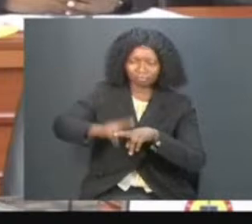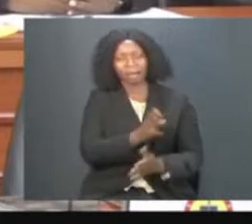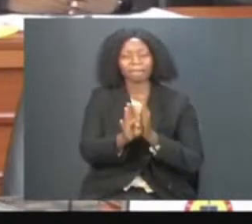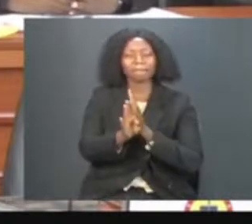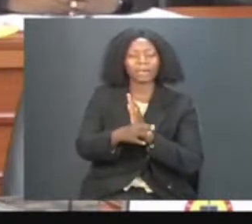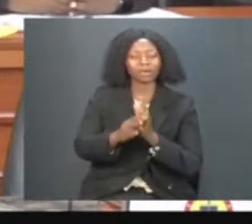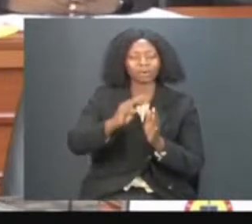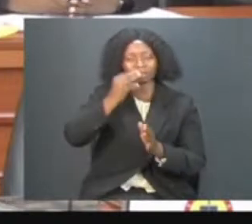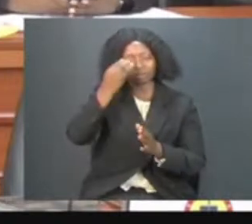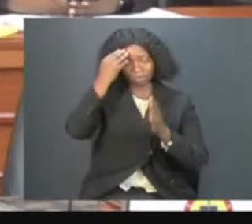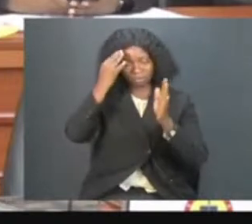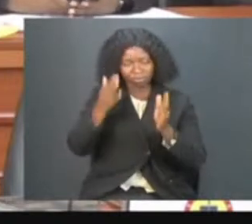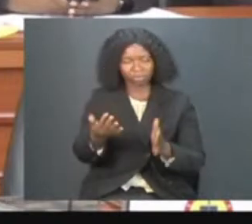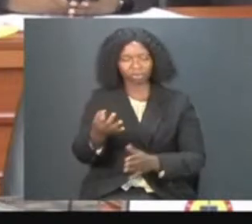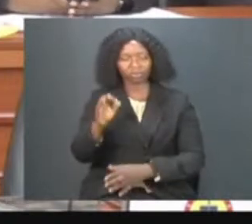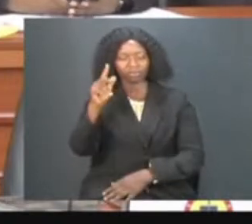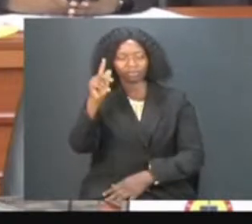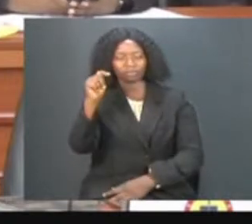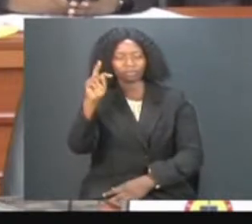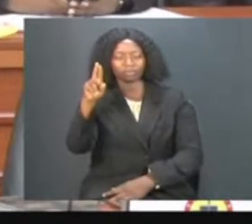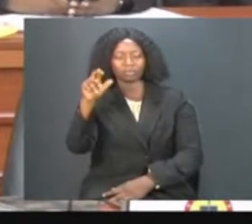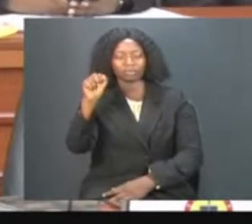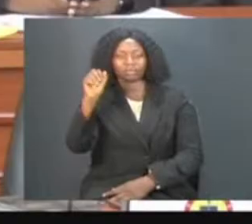of Trade and the Youth